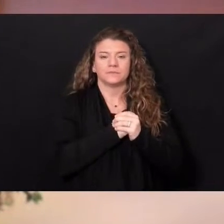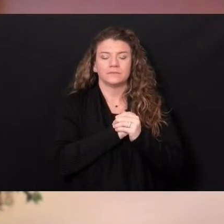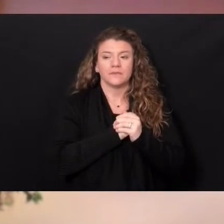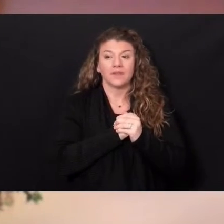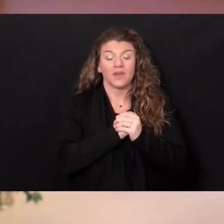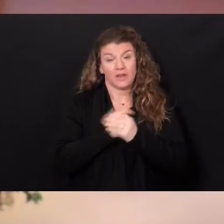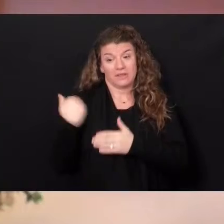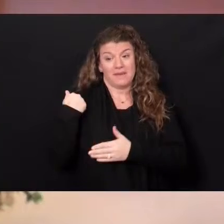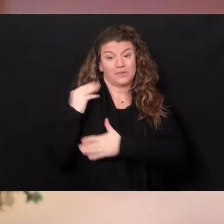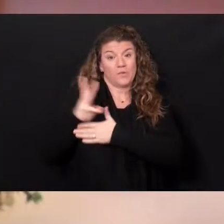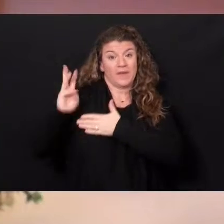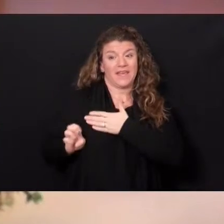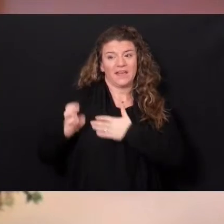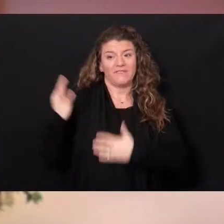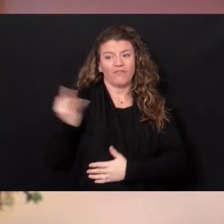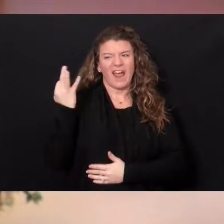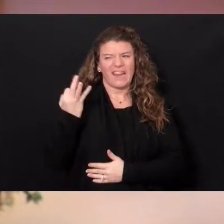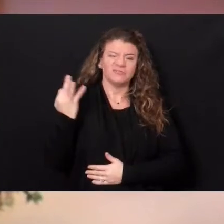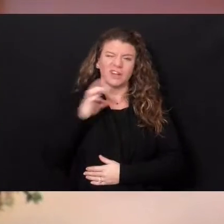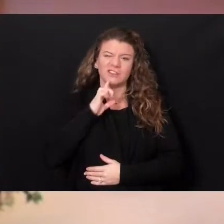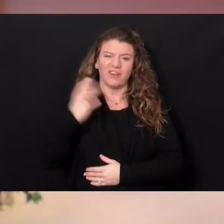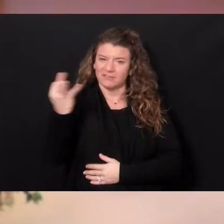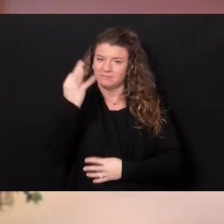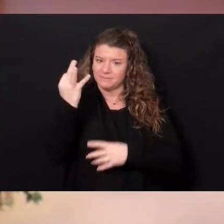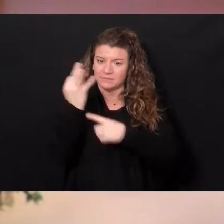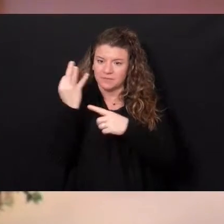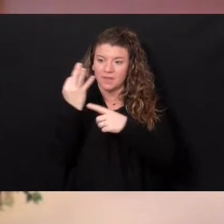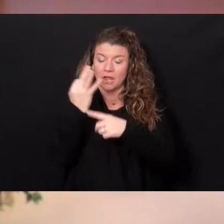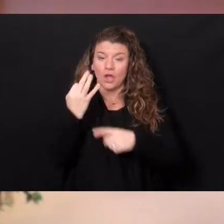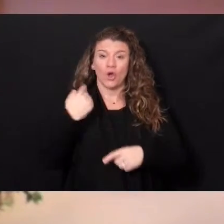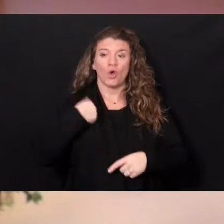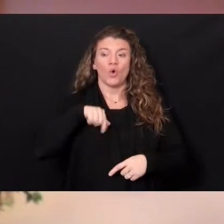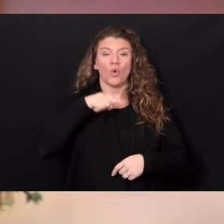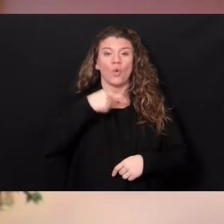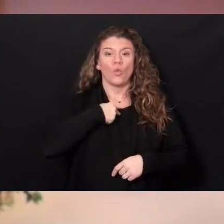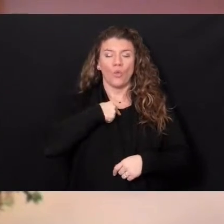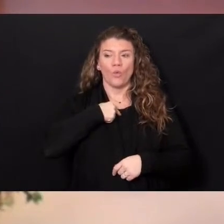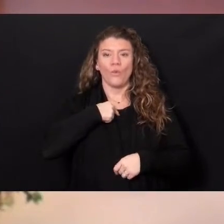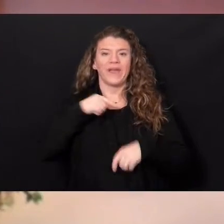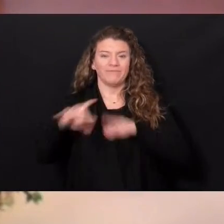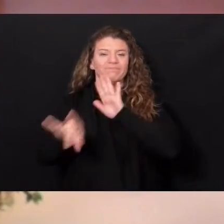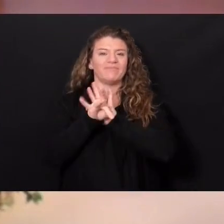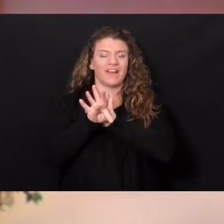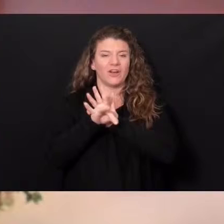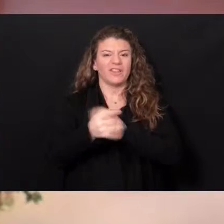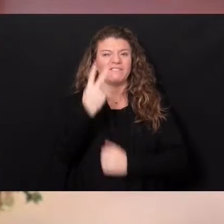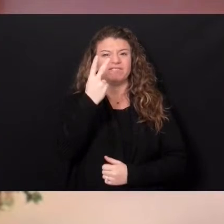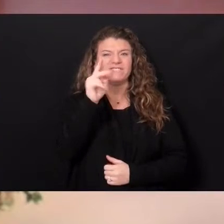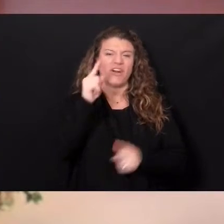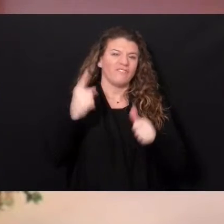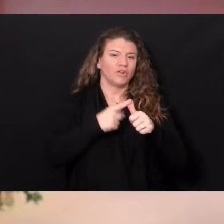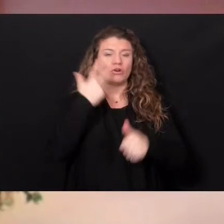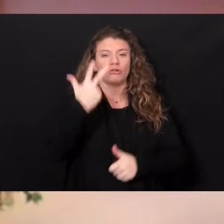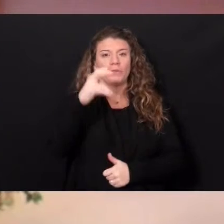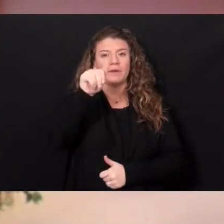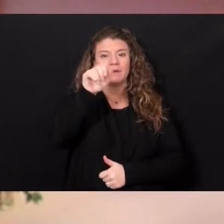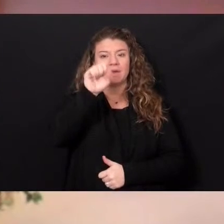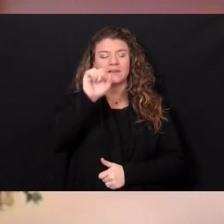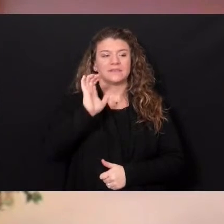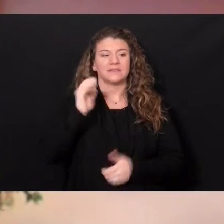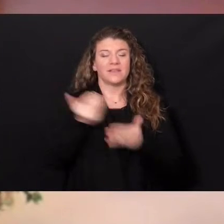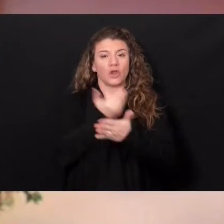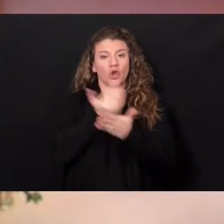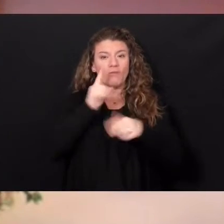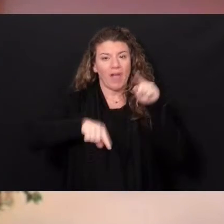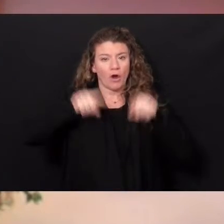over the weekend on Friday, really, we described the first 3 cases of a new variant